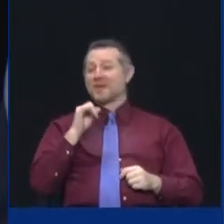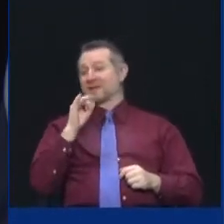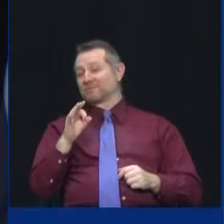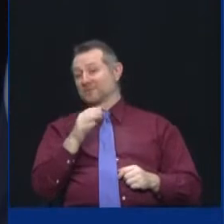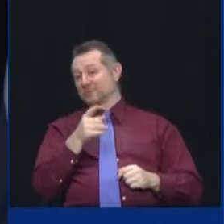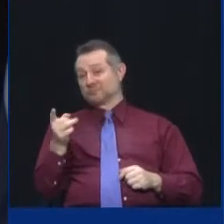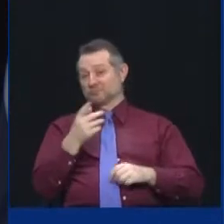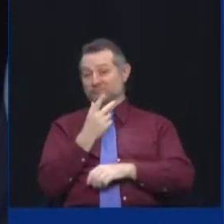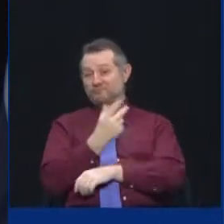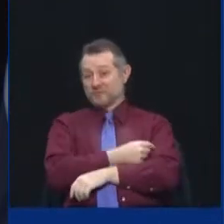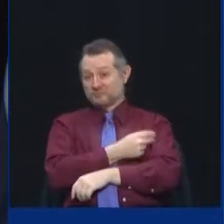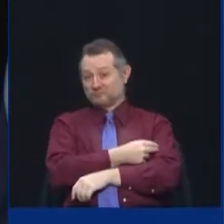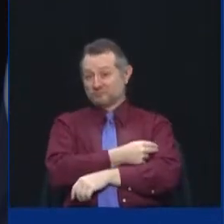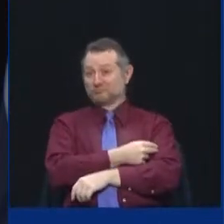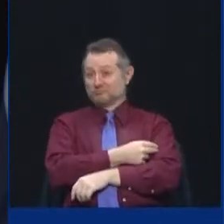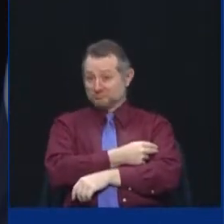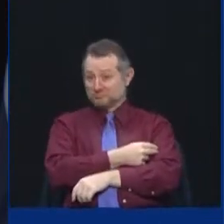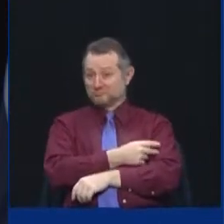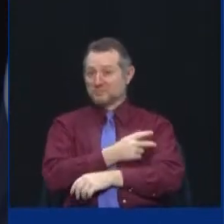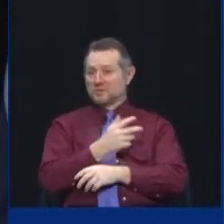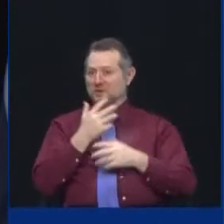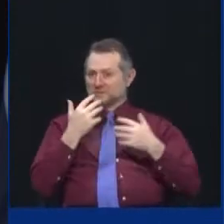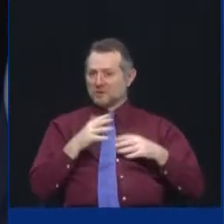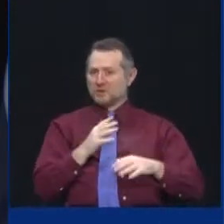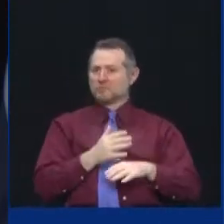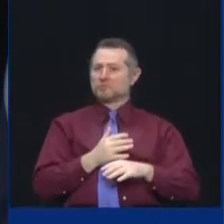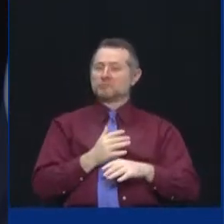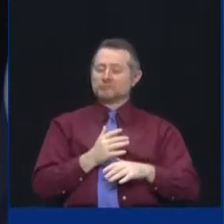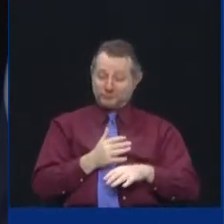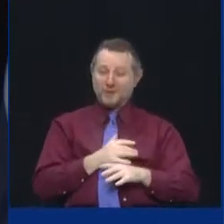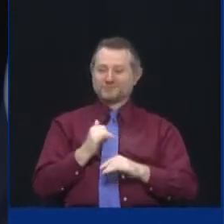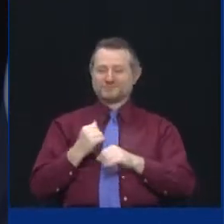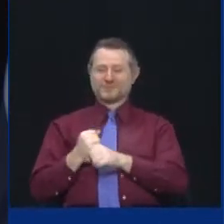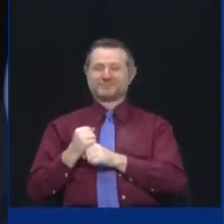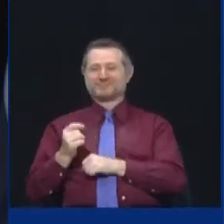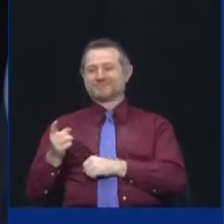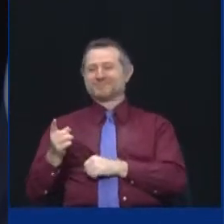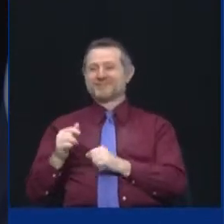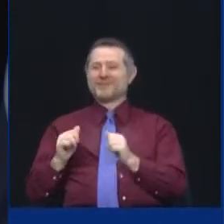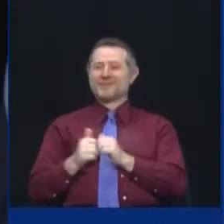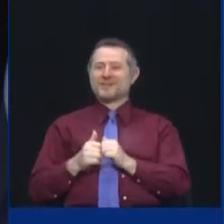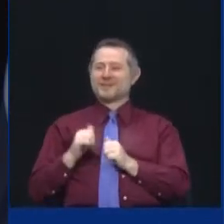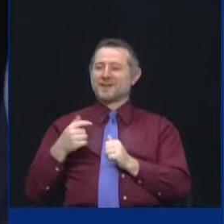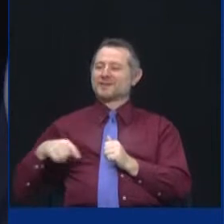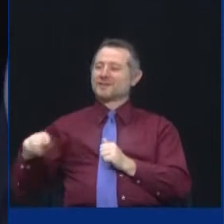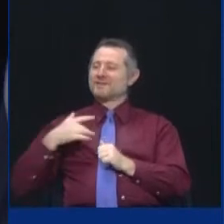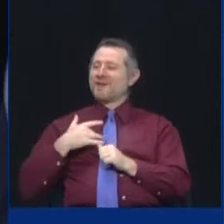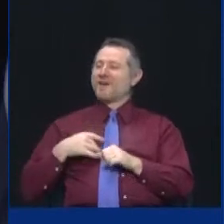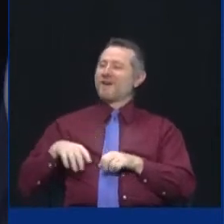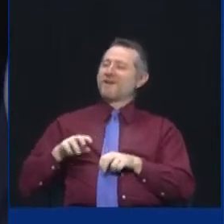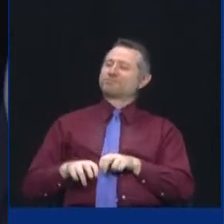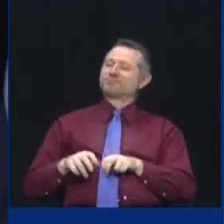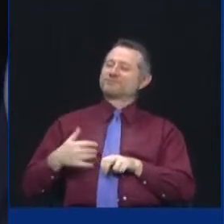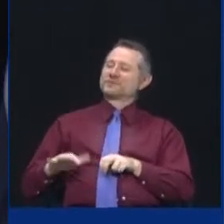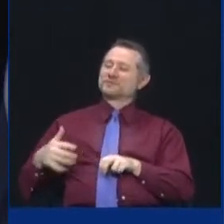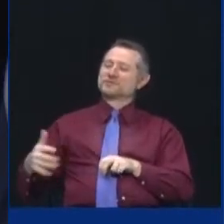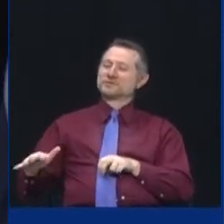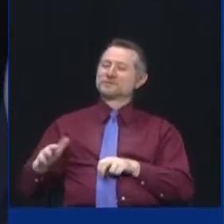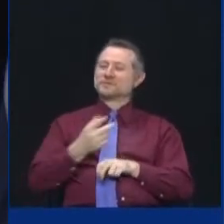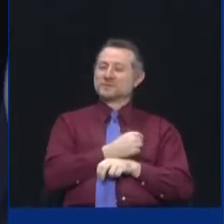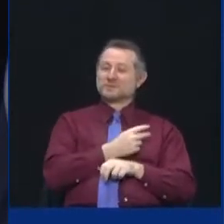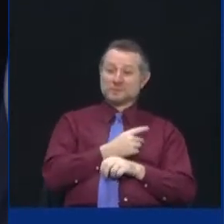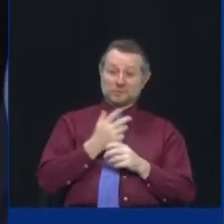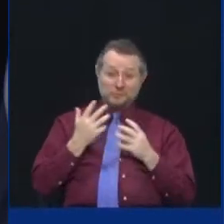enjoy the ball game with other vaccinated people. You want to open the stadium tomorrow